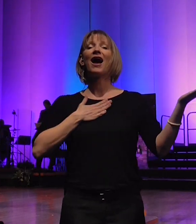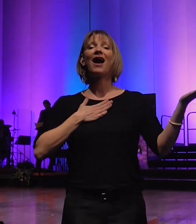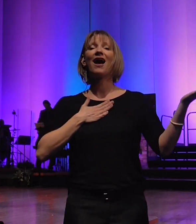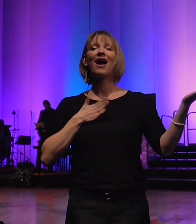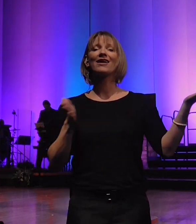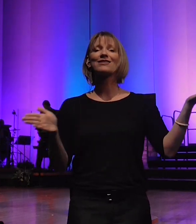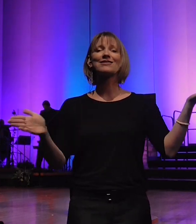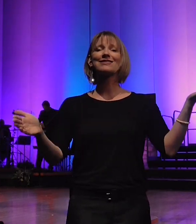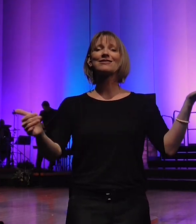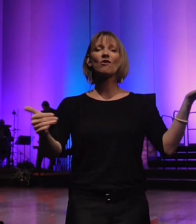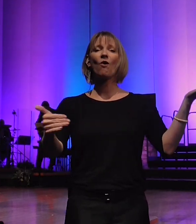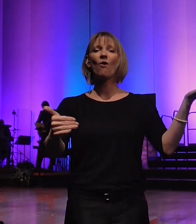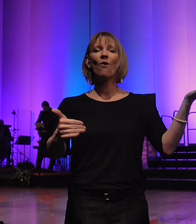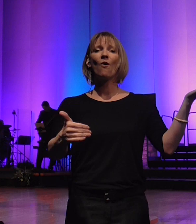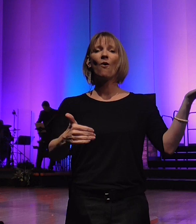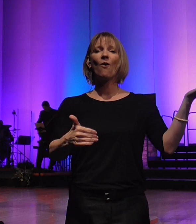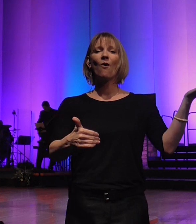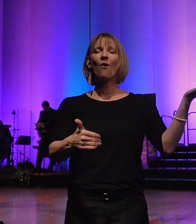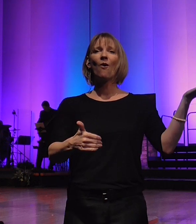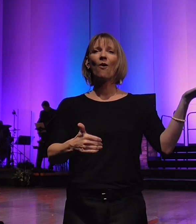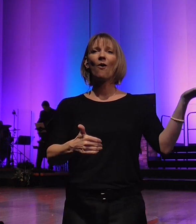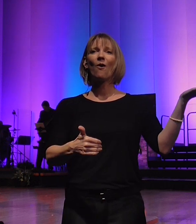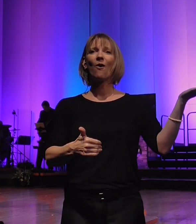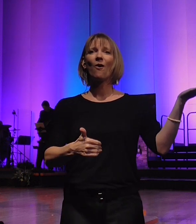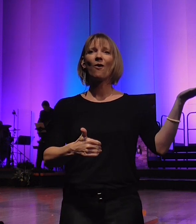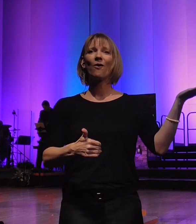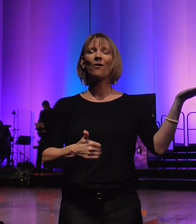my soul.